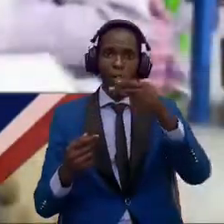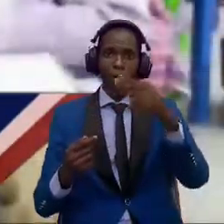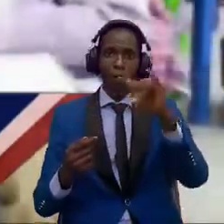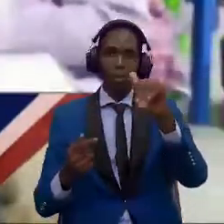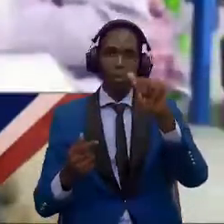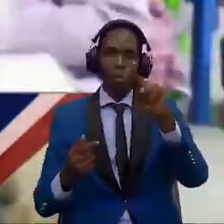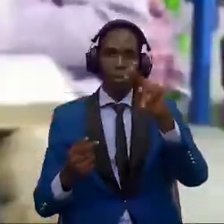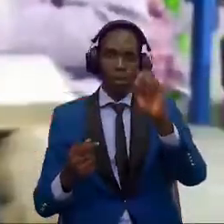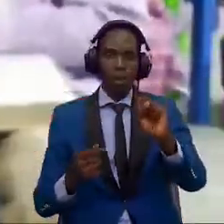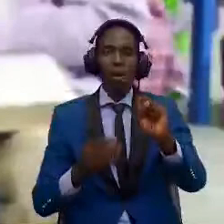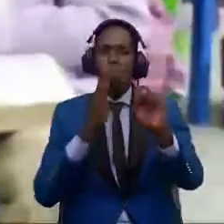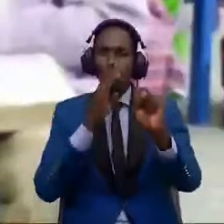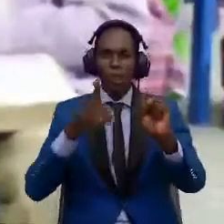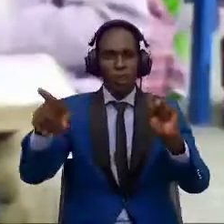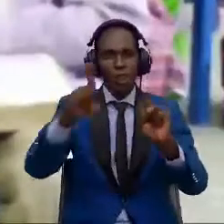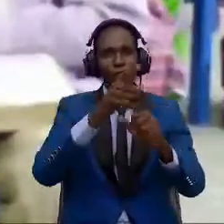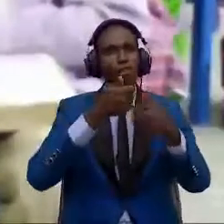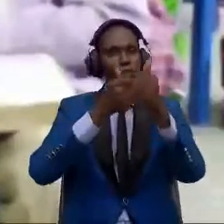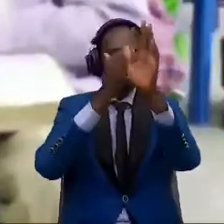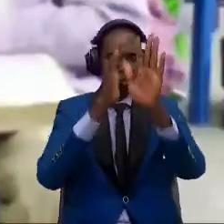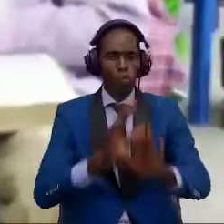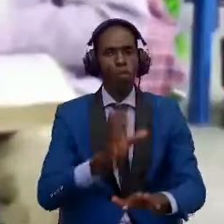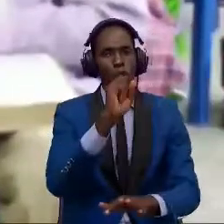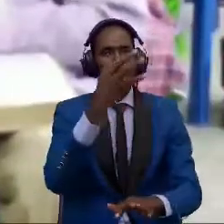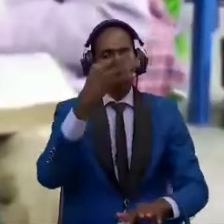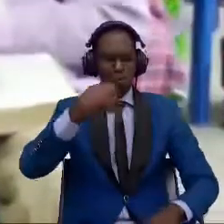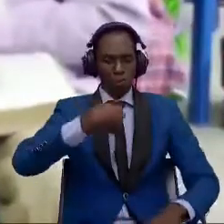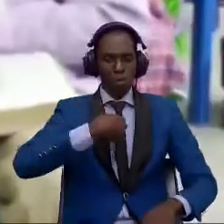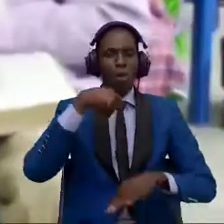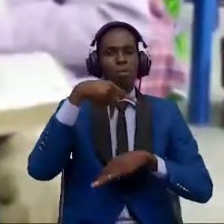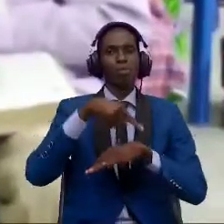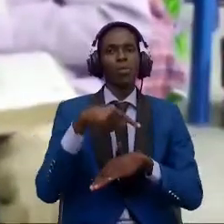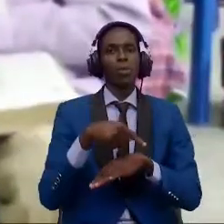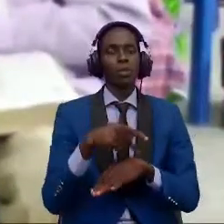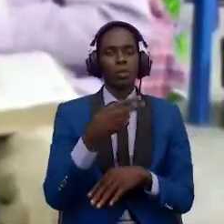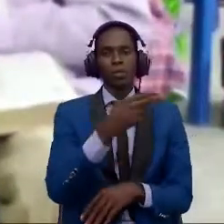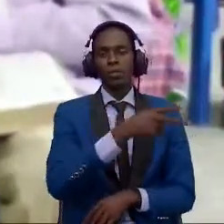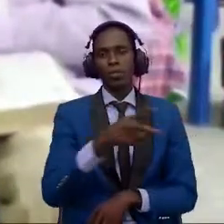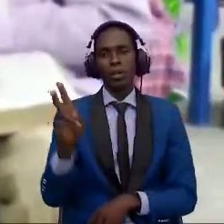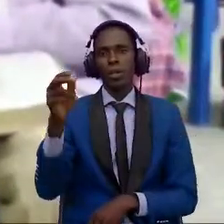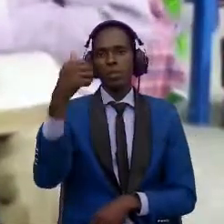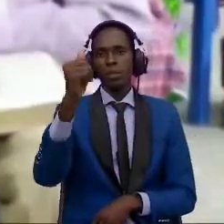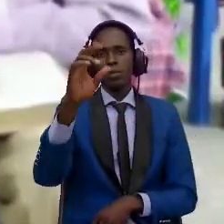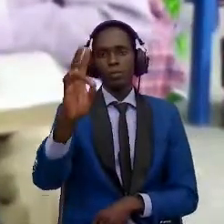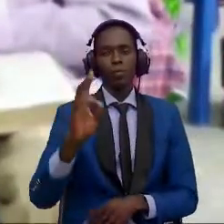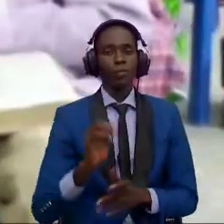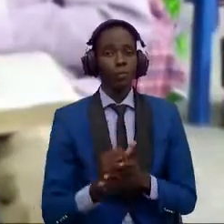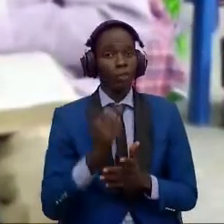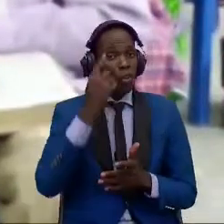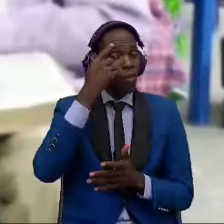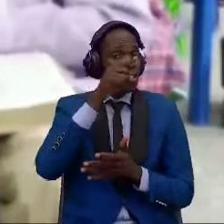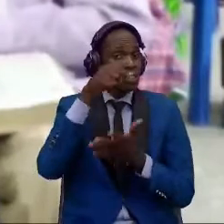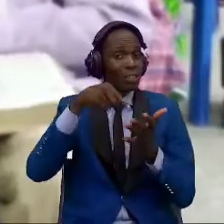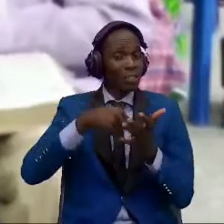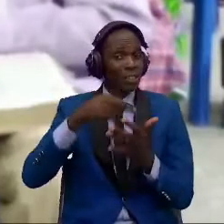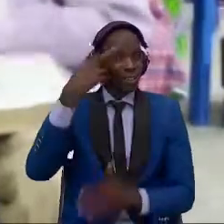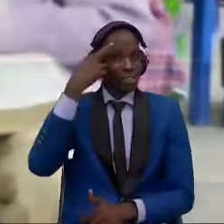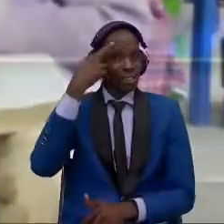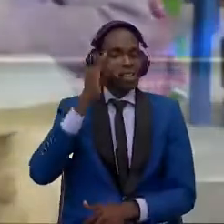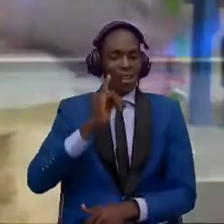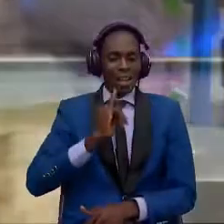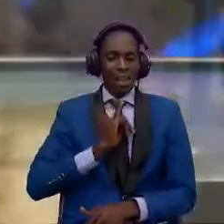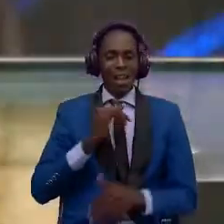ye followers of me. Look at verse 17 now. For this cause have I said unto